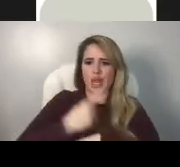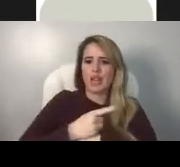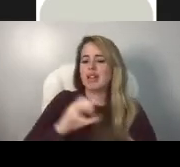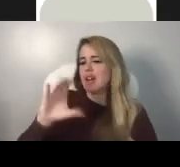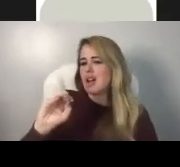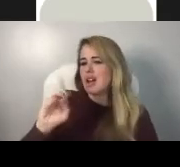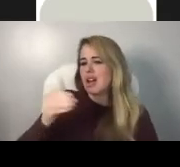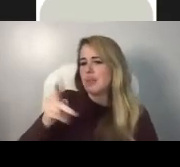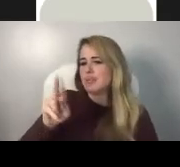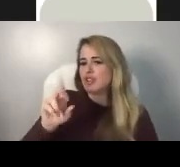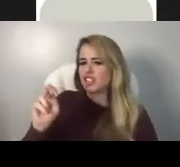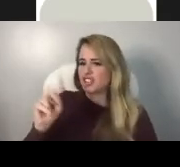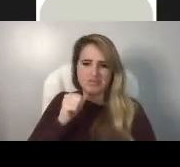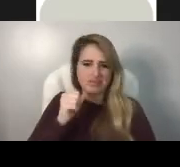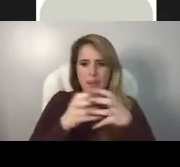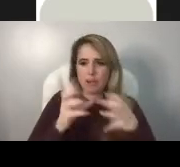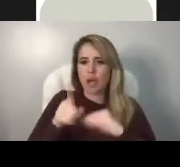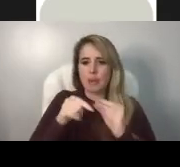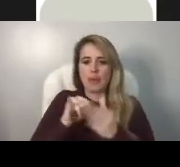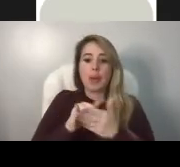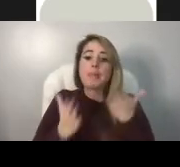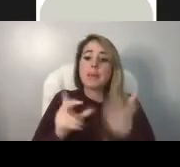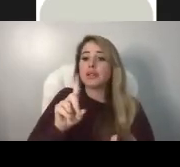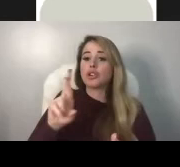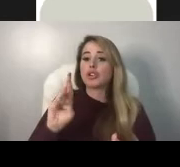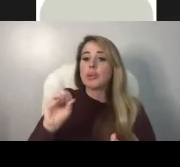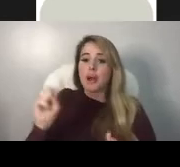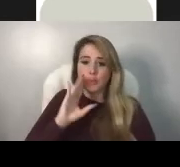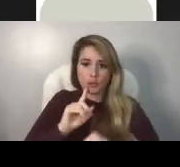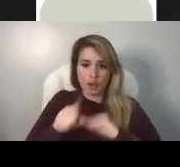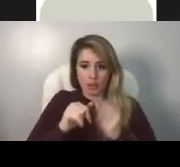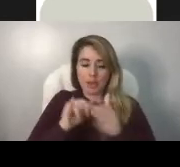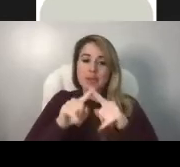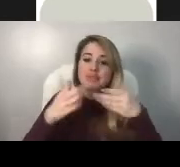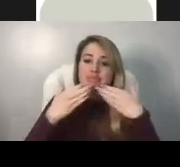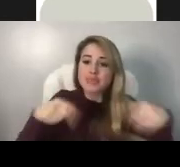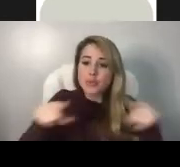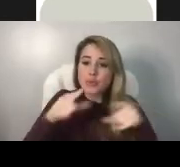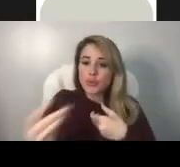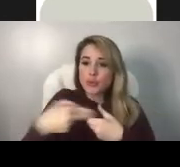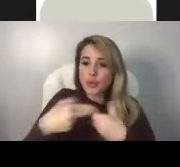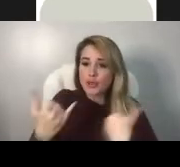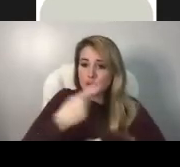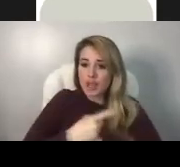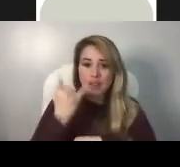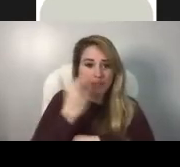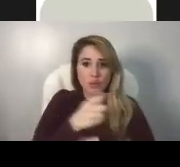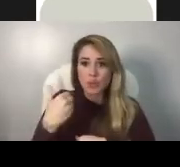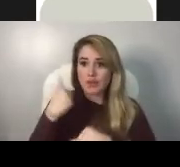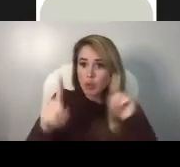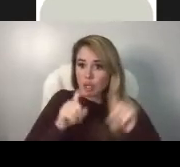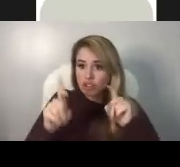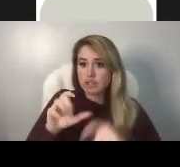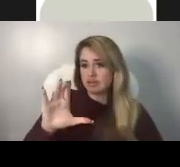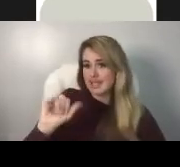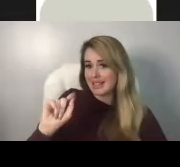little bit about that. Thank you for joining us. And if you all have questions, I think